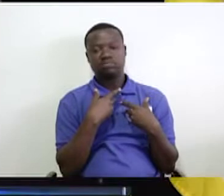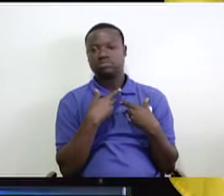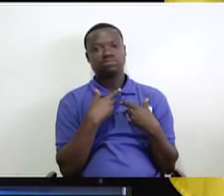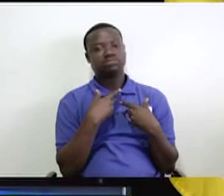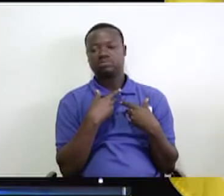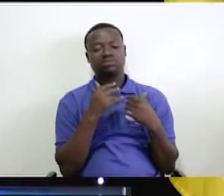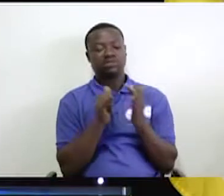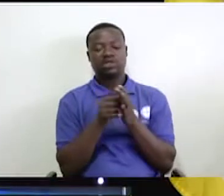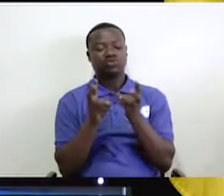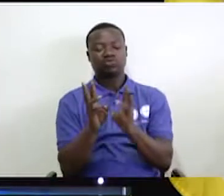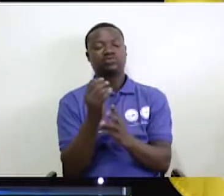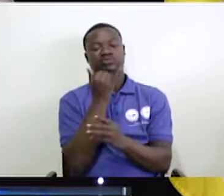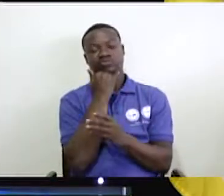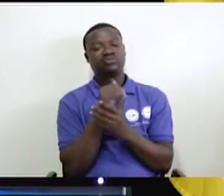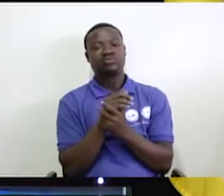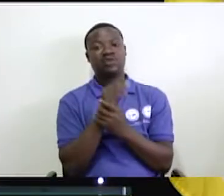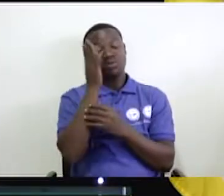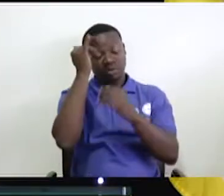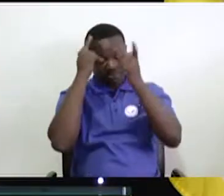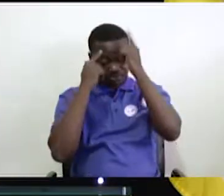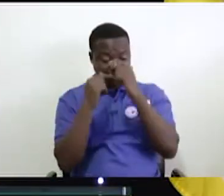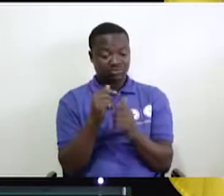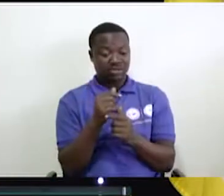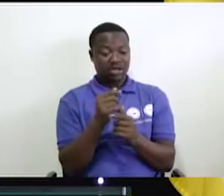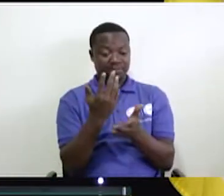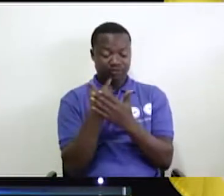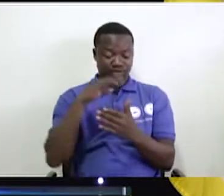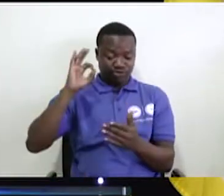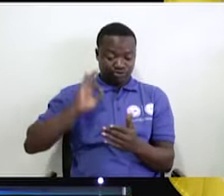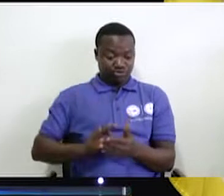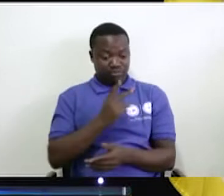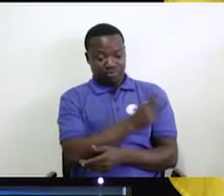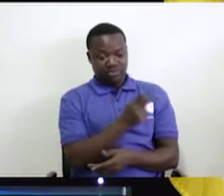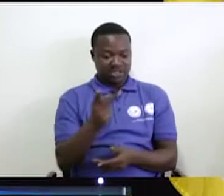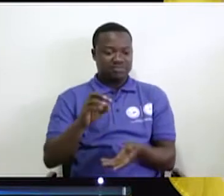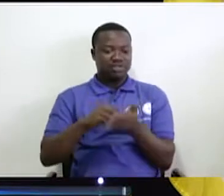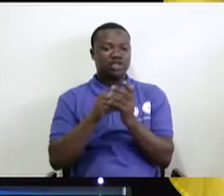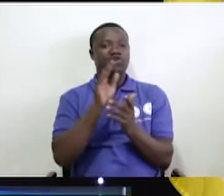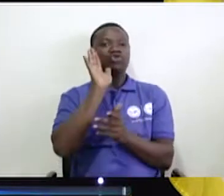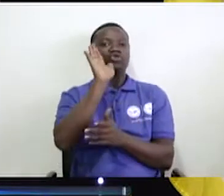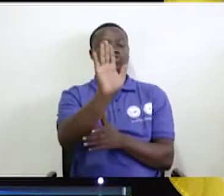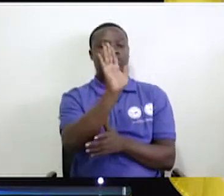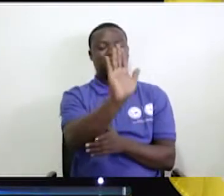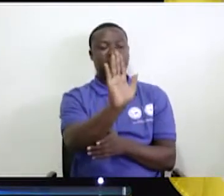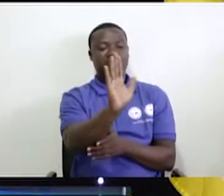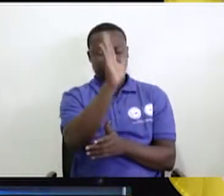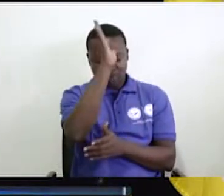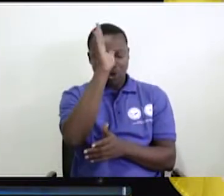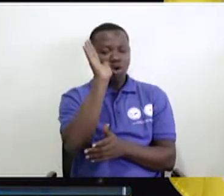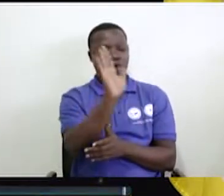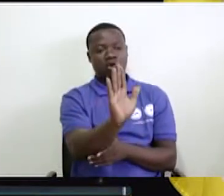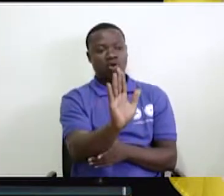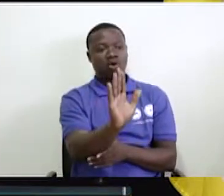was unthinkable. Because the inheritance, it is your father's. It doesn't become